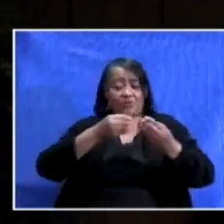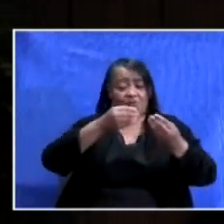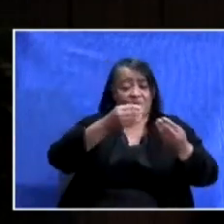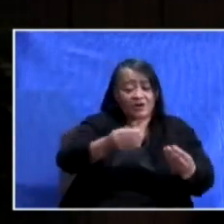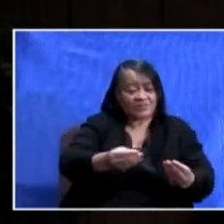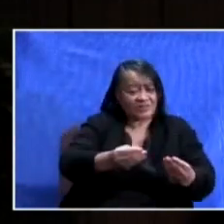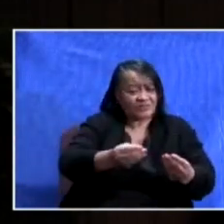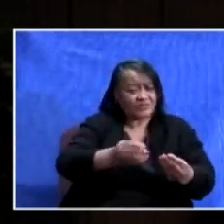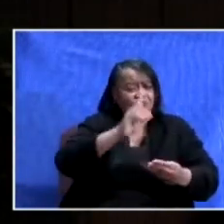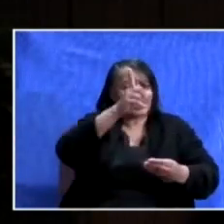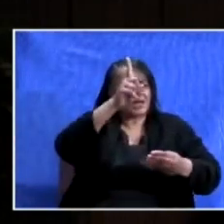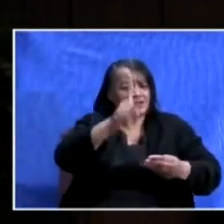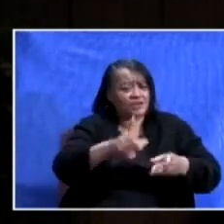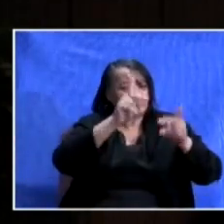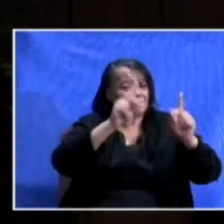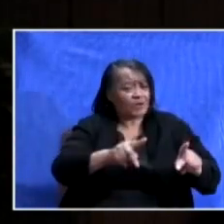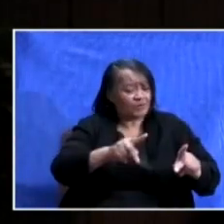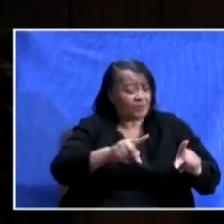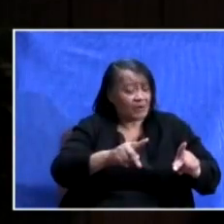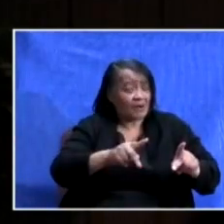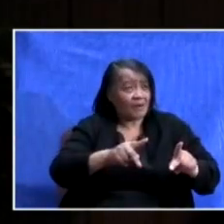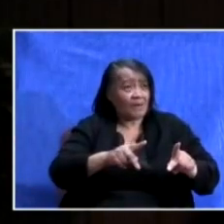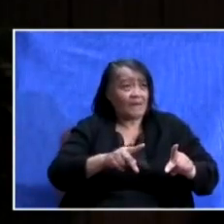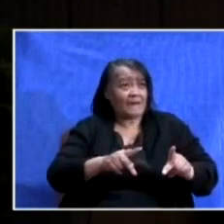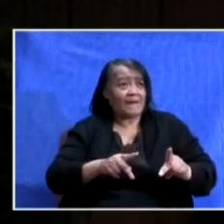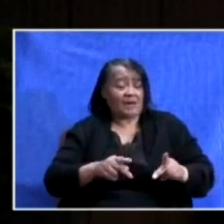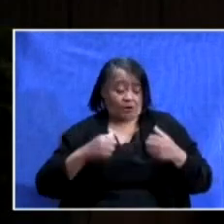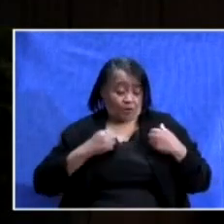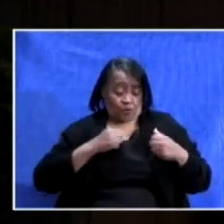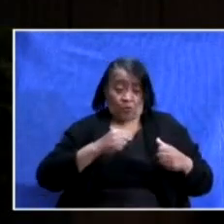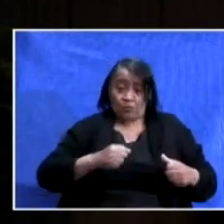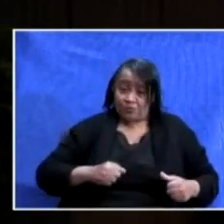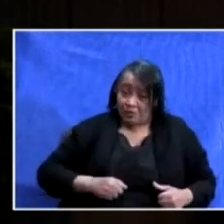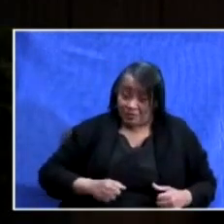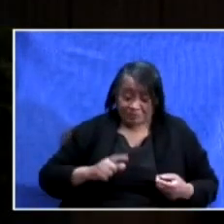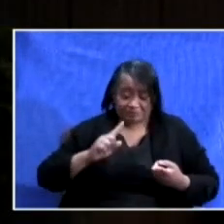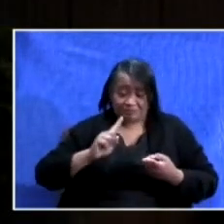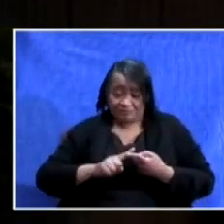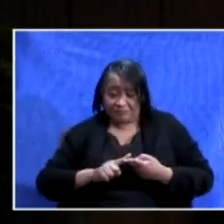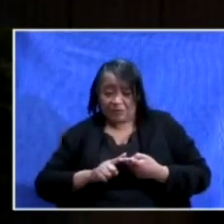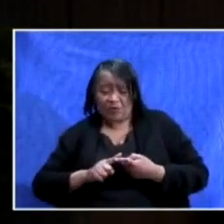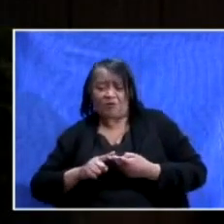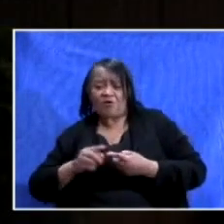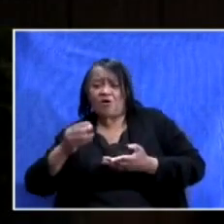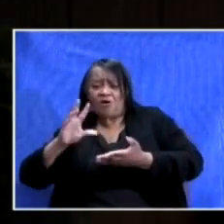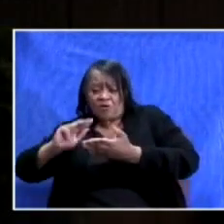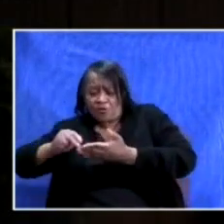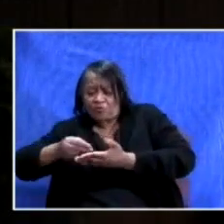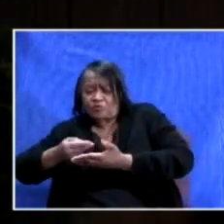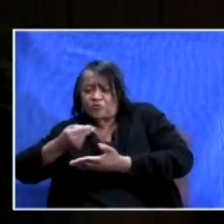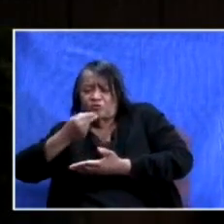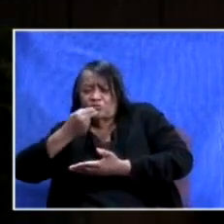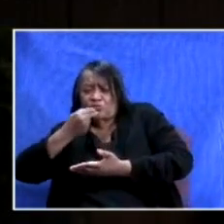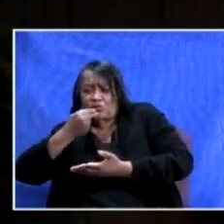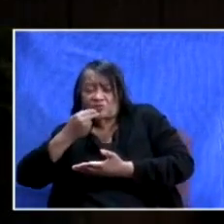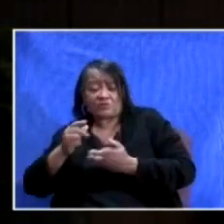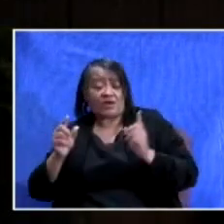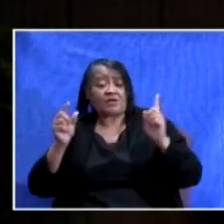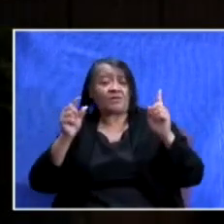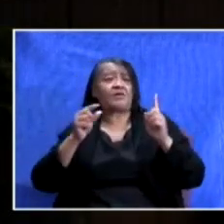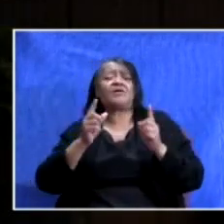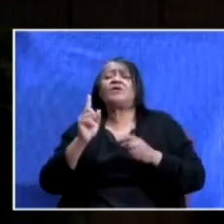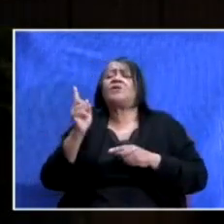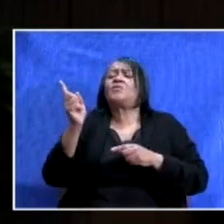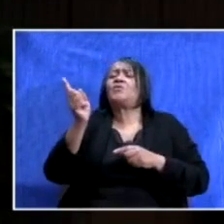so much as a coat or a cup of soup. Where does